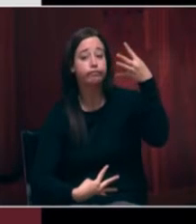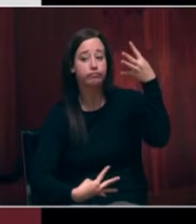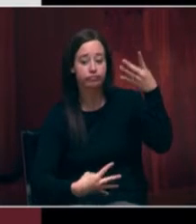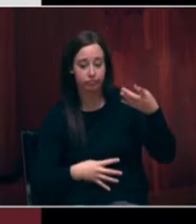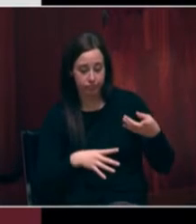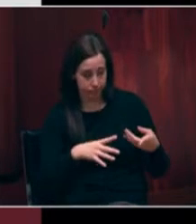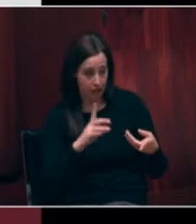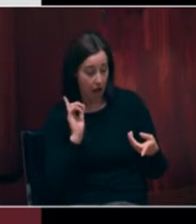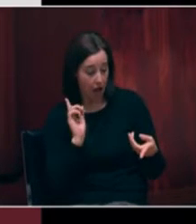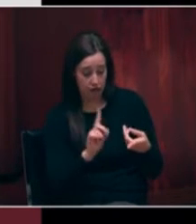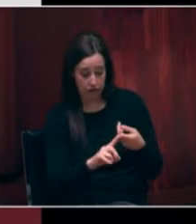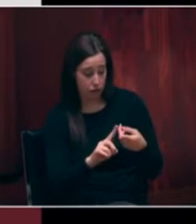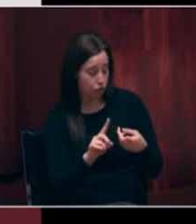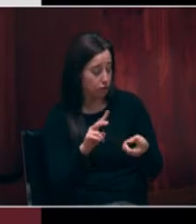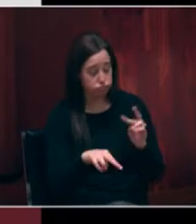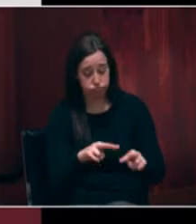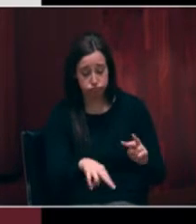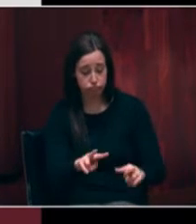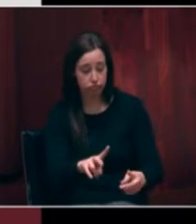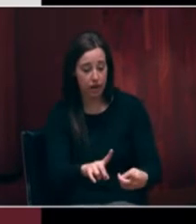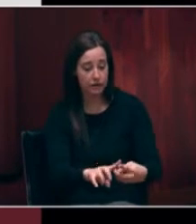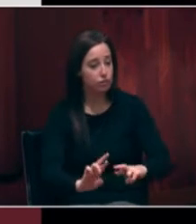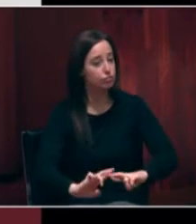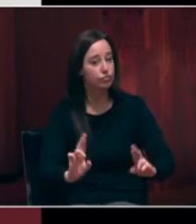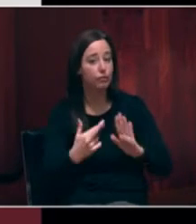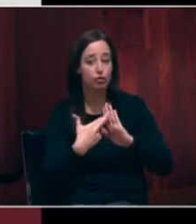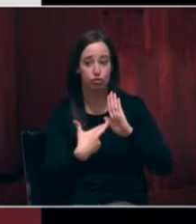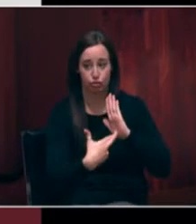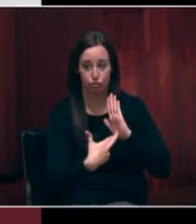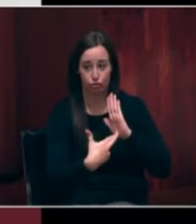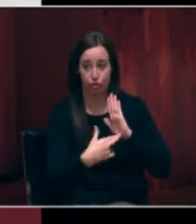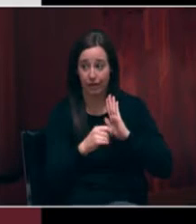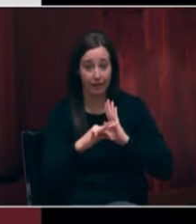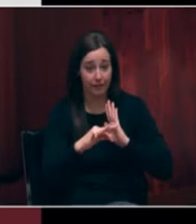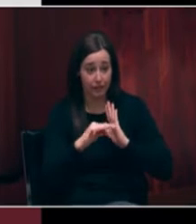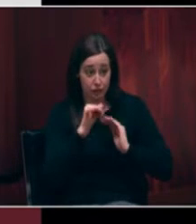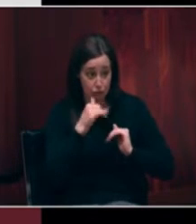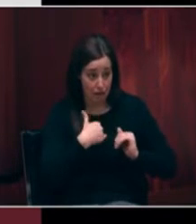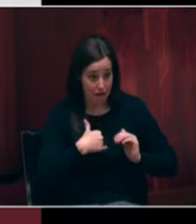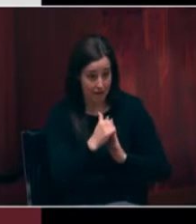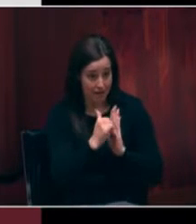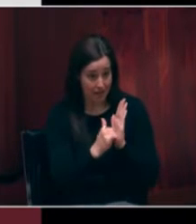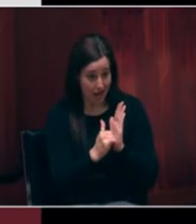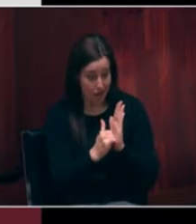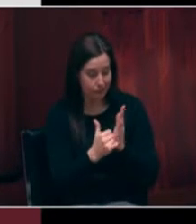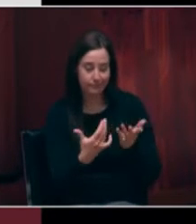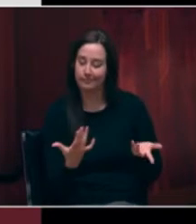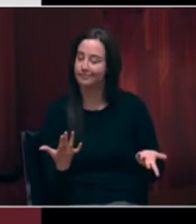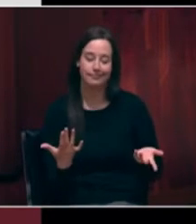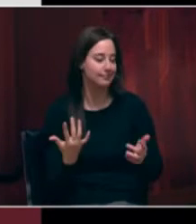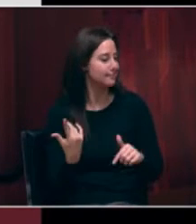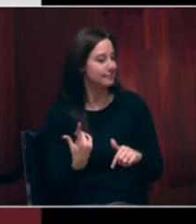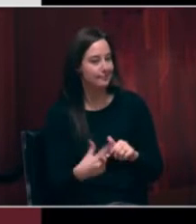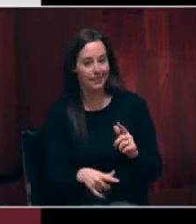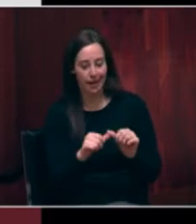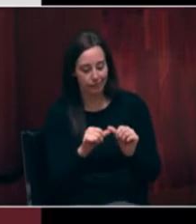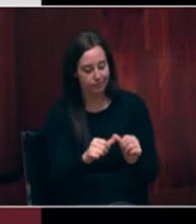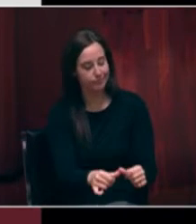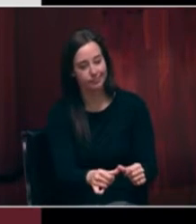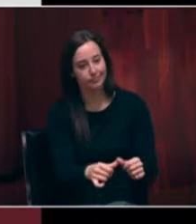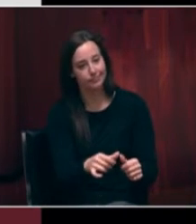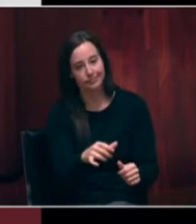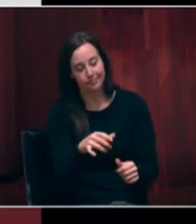trying to register for something. At that point, if you don't have an account, you're gonna get to that login screen and not be able to move forward. All right,